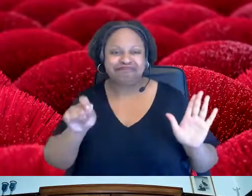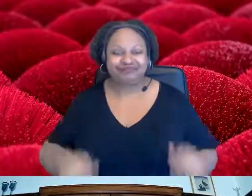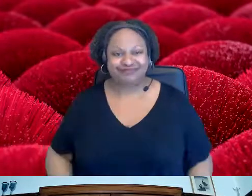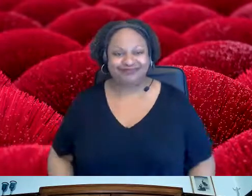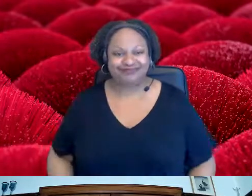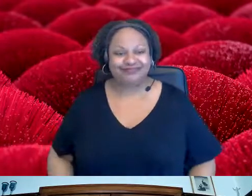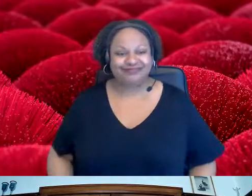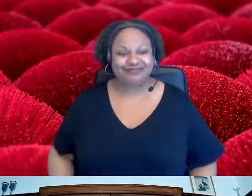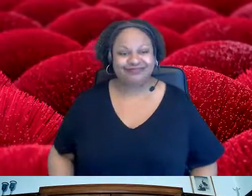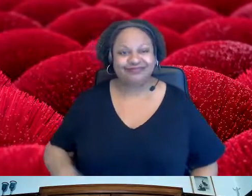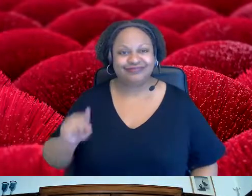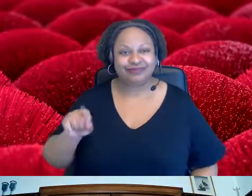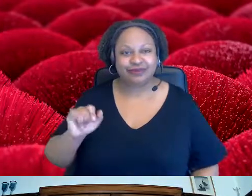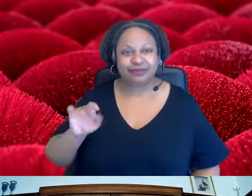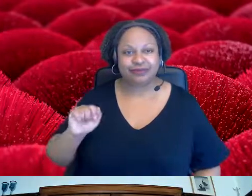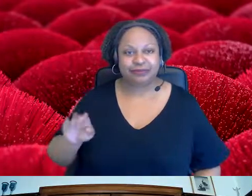Thank you.